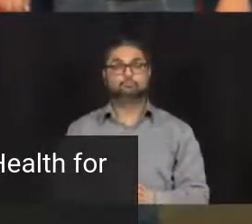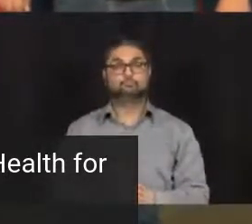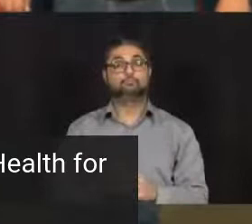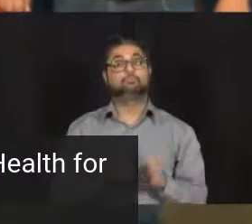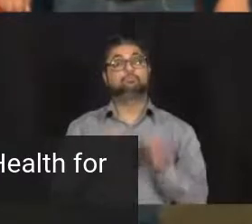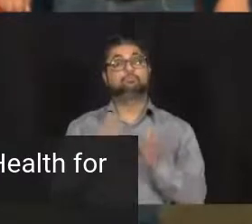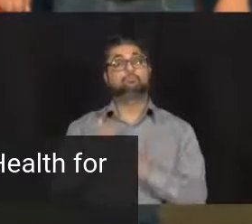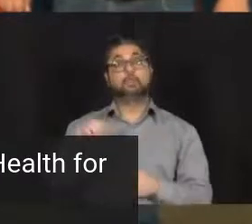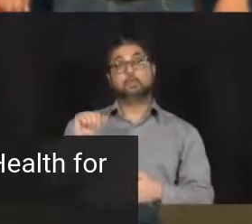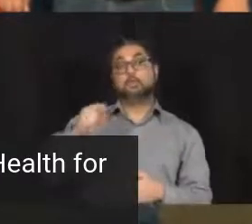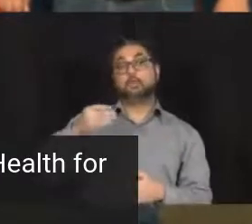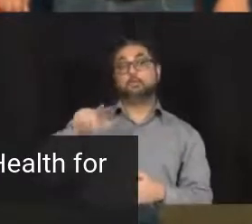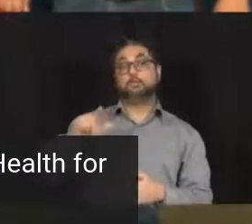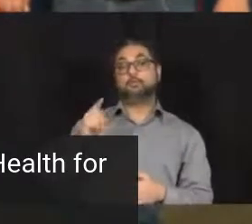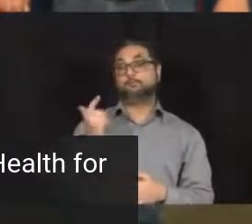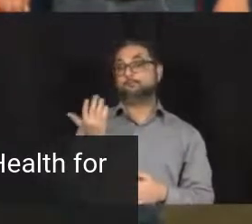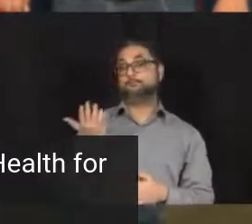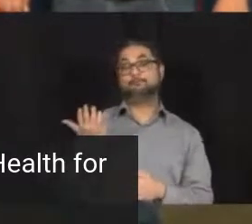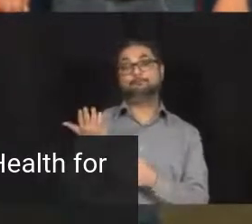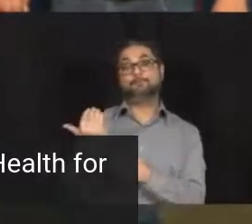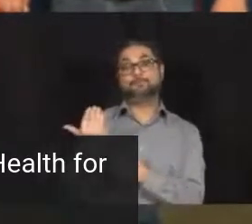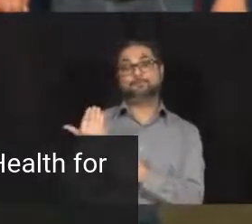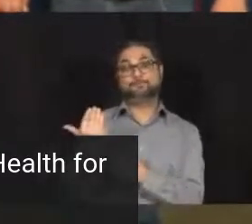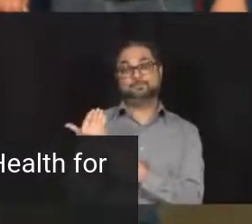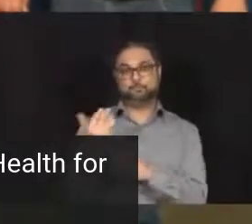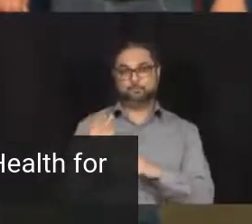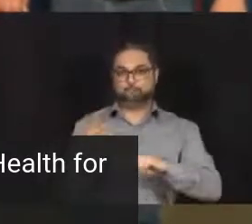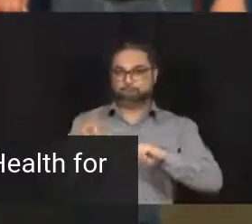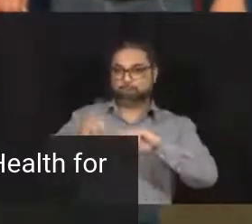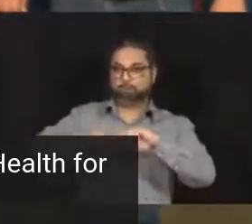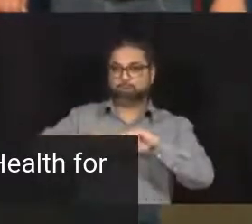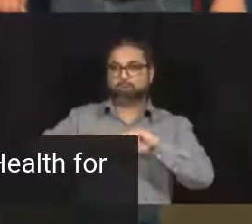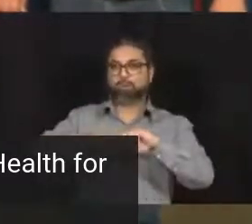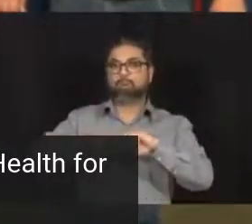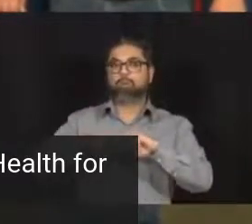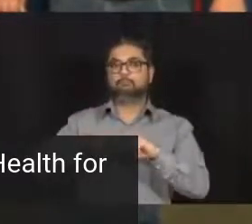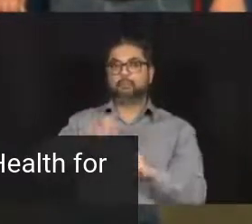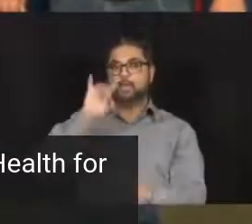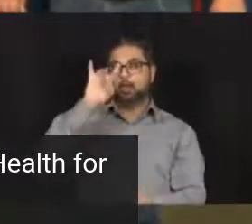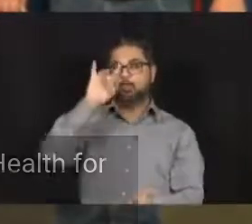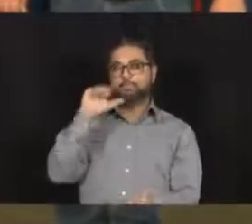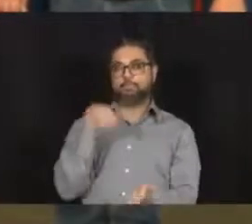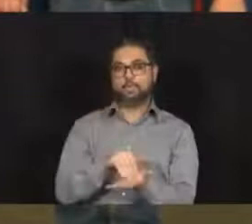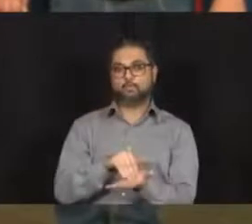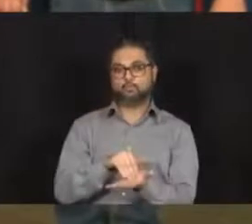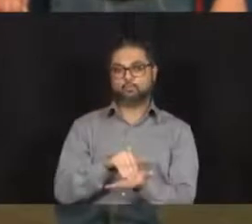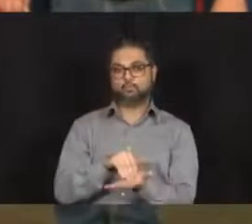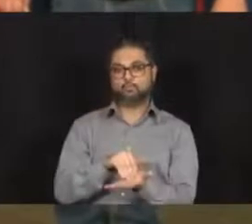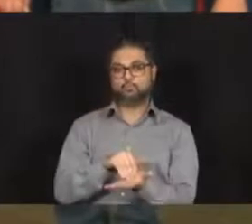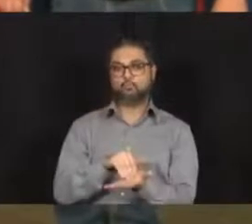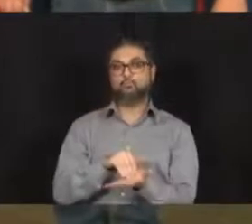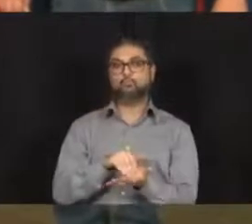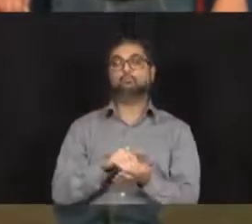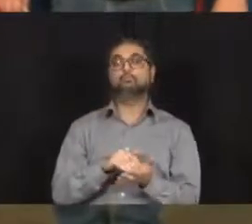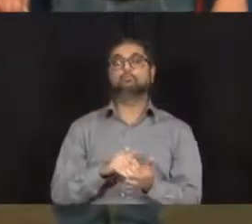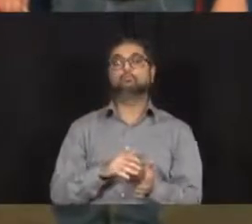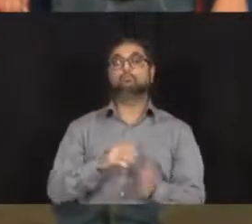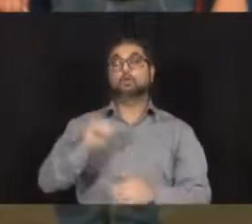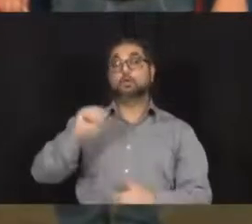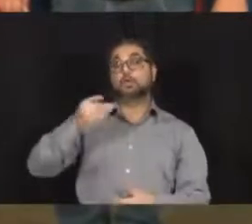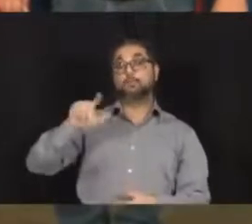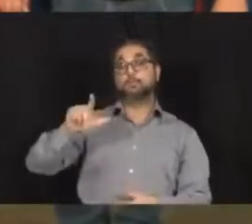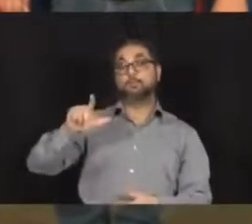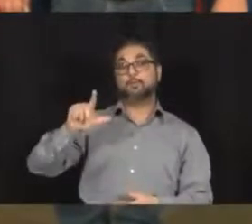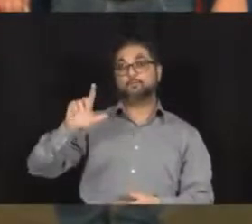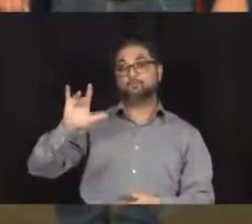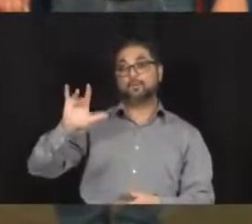April 15th that we will have increased, doubling to 8,000 tests and then doubling again by the end of April. So we